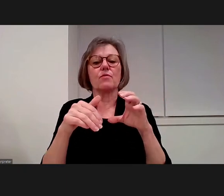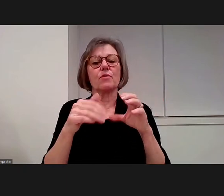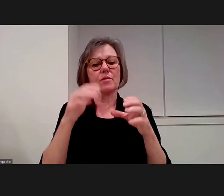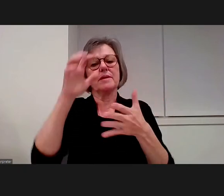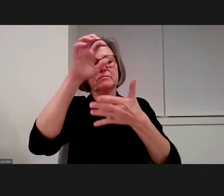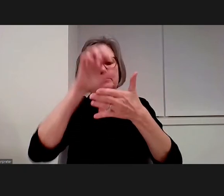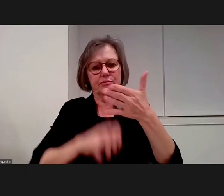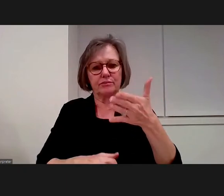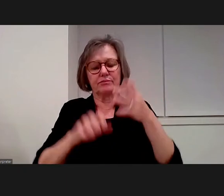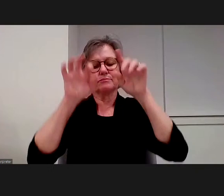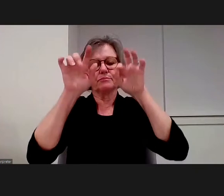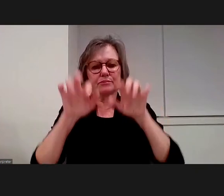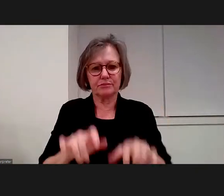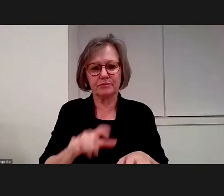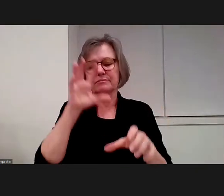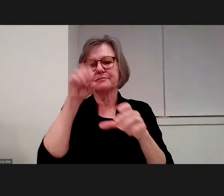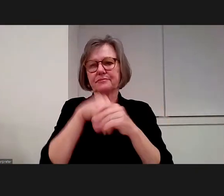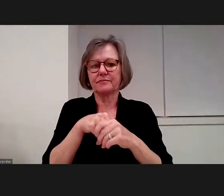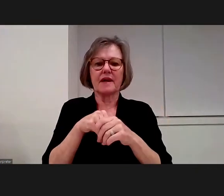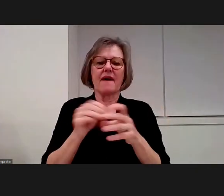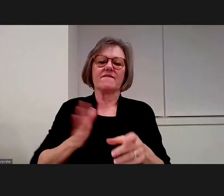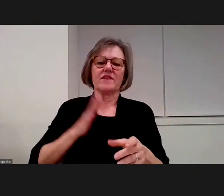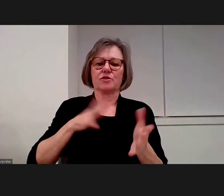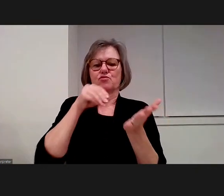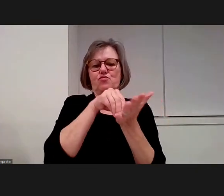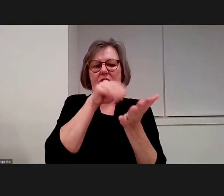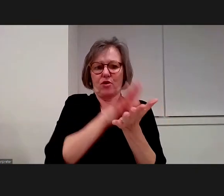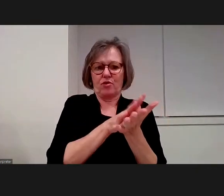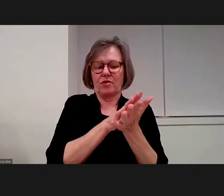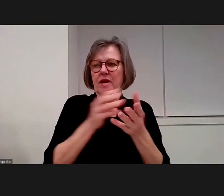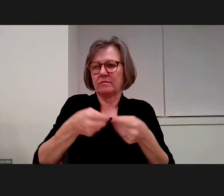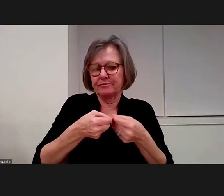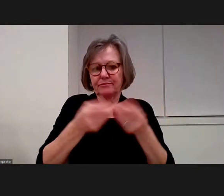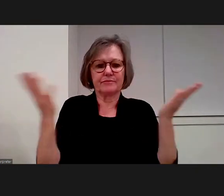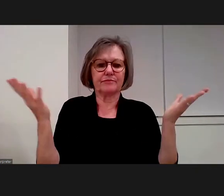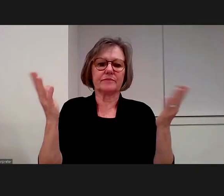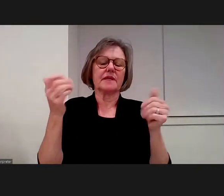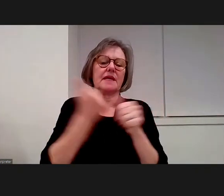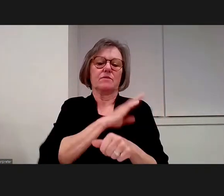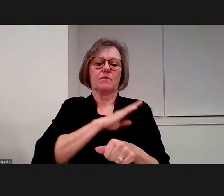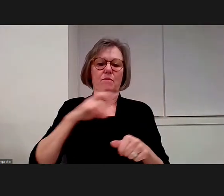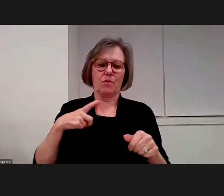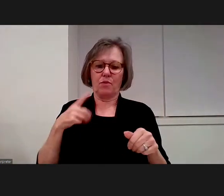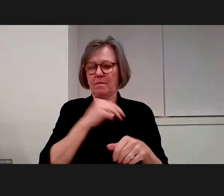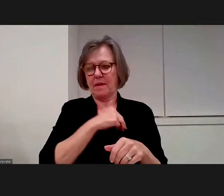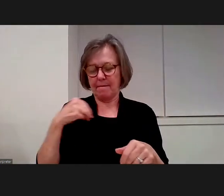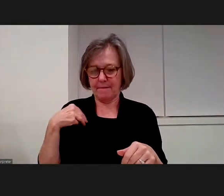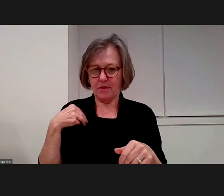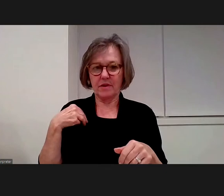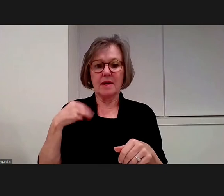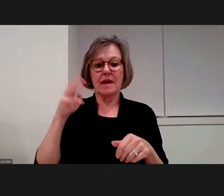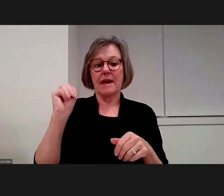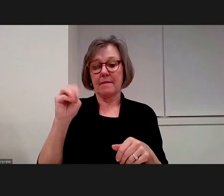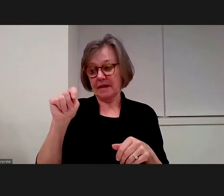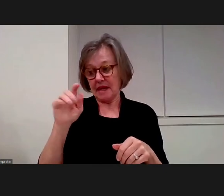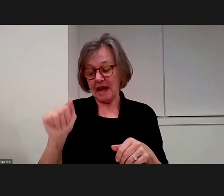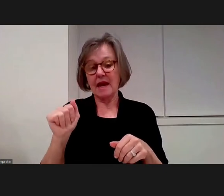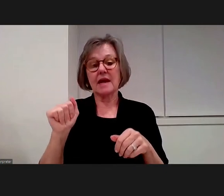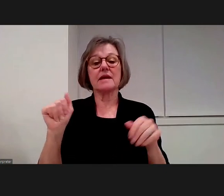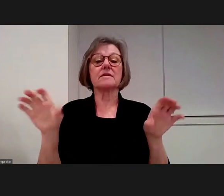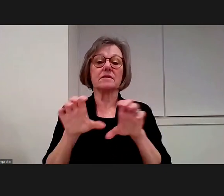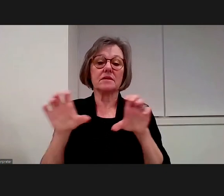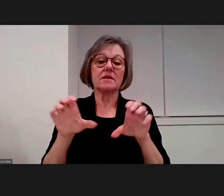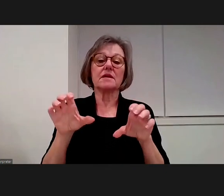transcribed and incorporated into the official record and distributed to every board member. The MTA has conducted